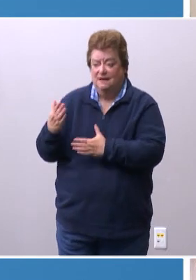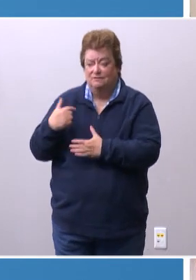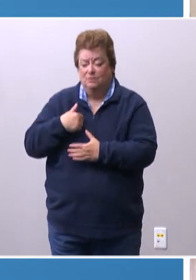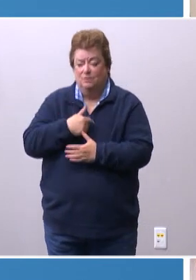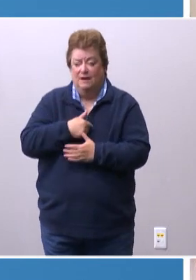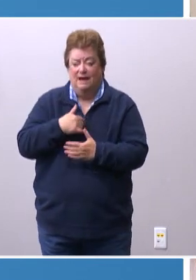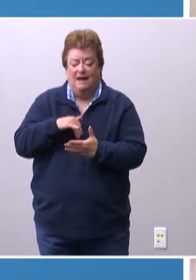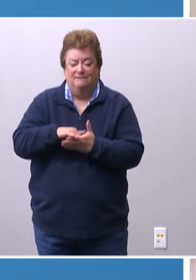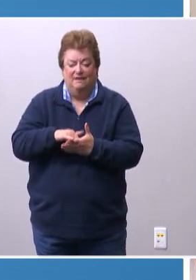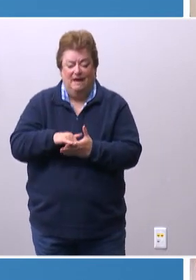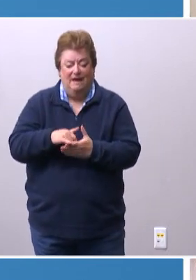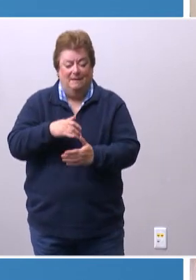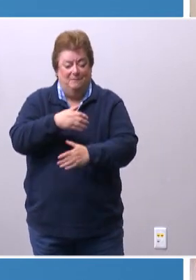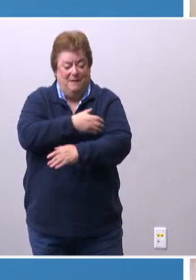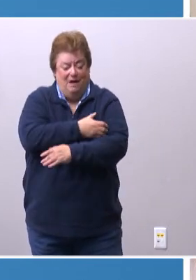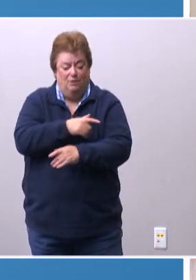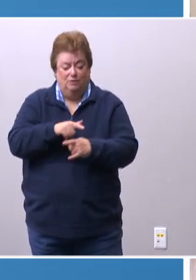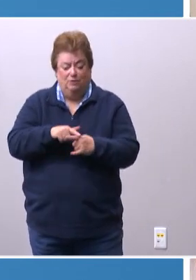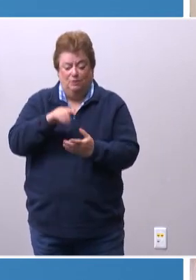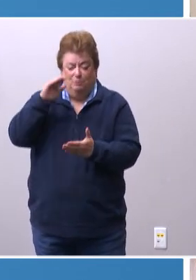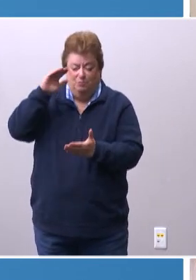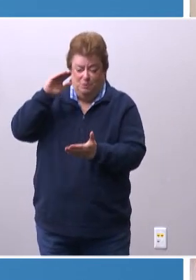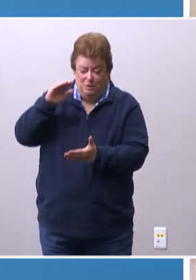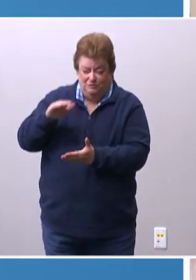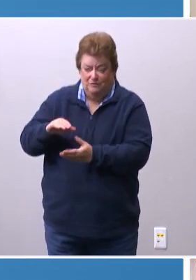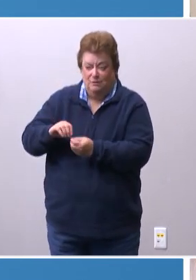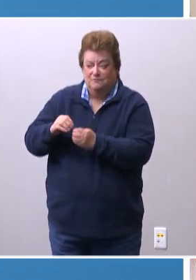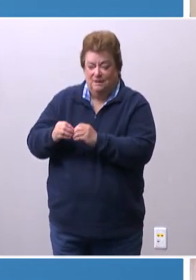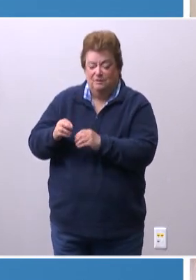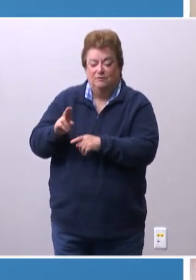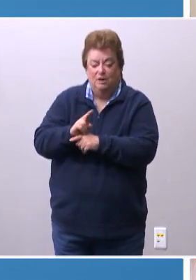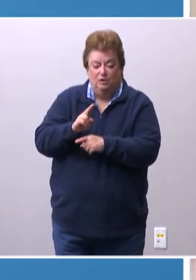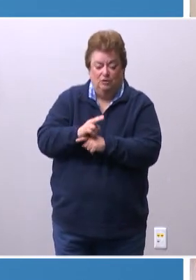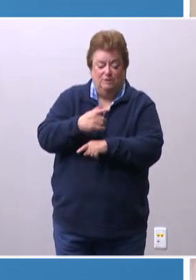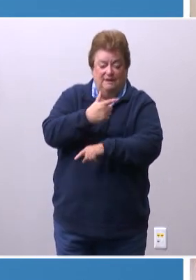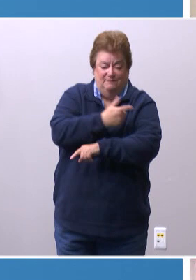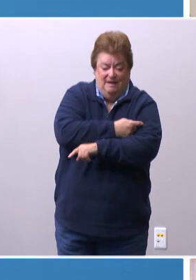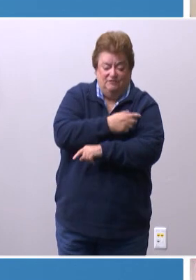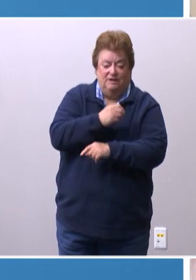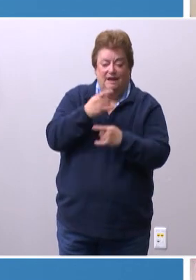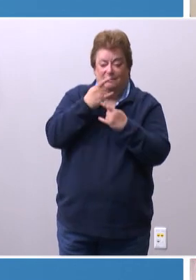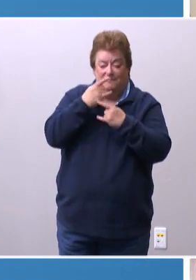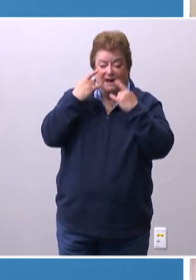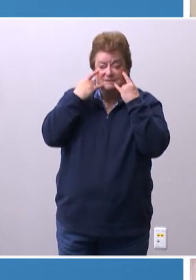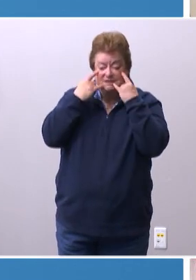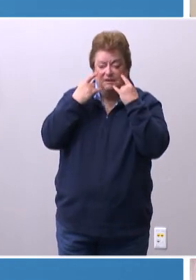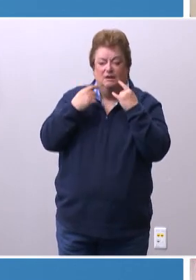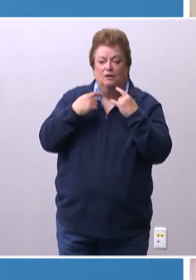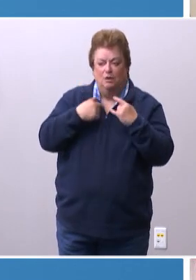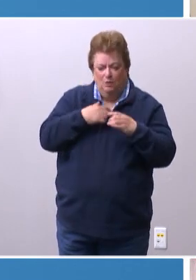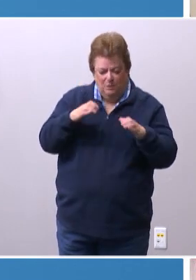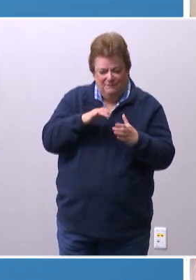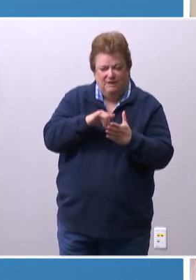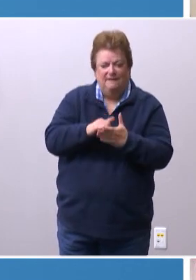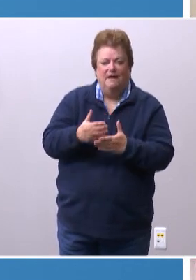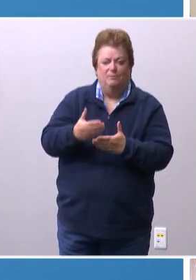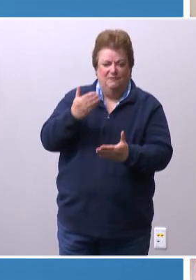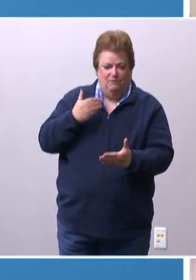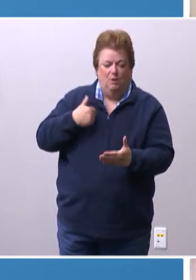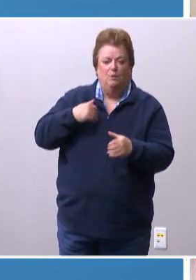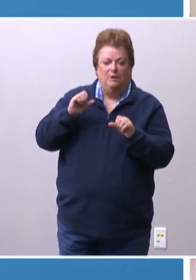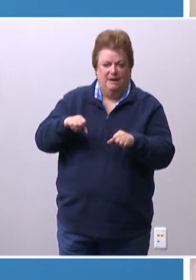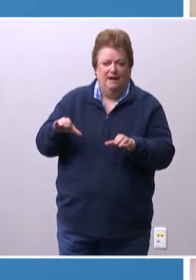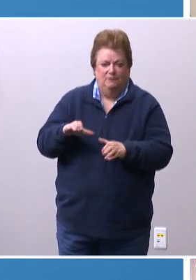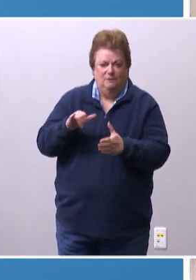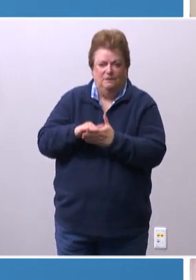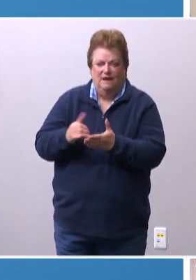power to push those numbers down through vaccination and masking. We can do this because we've done it before. We are